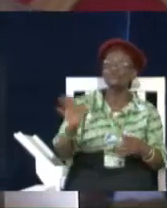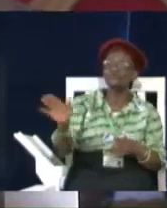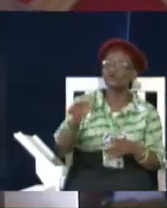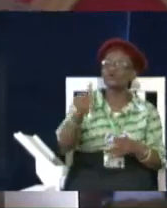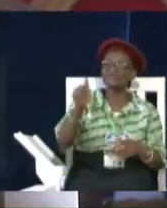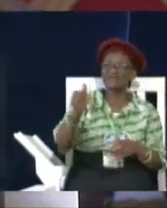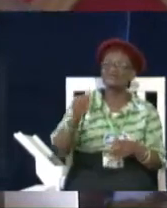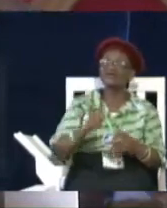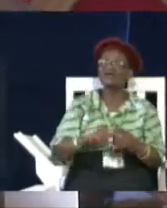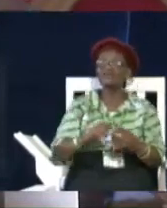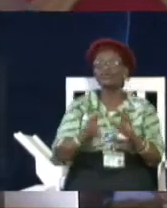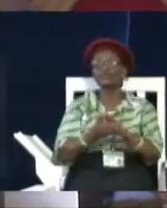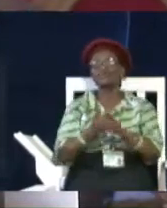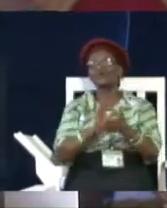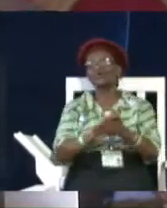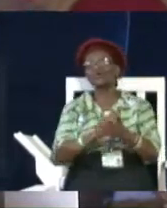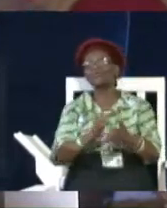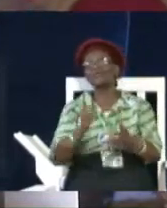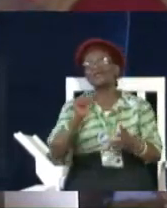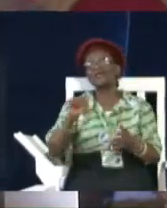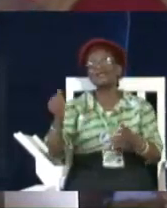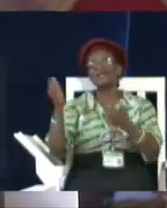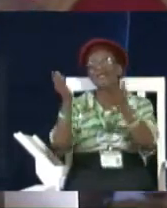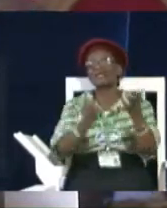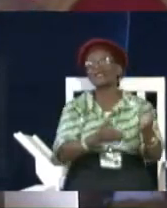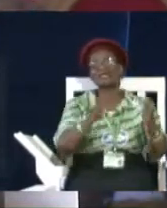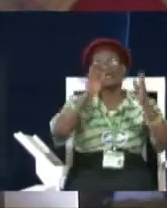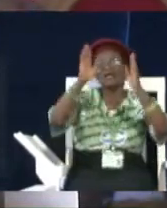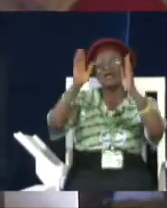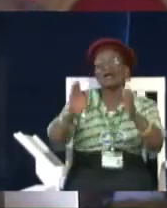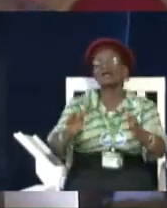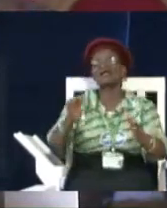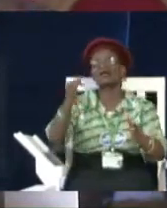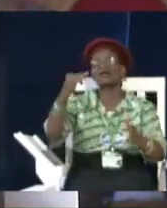carrier of the oil of gladness.